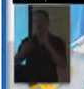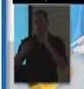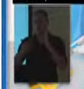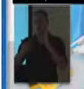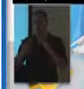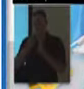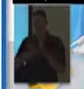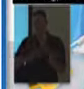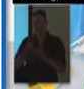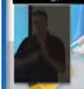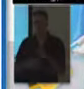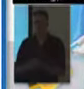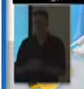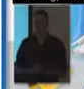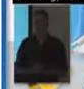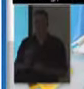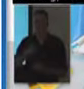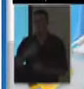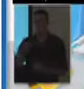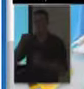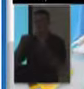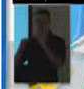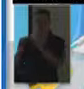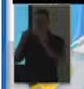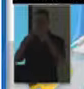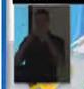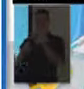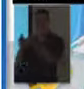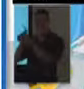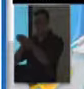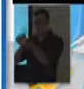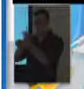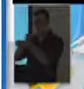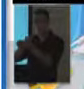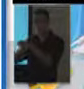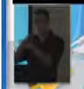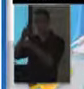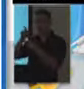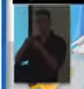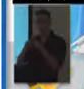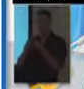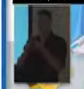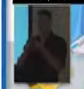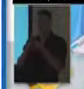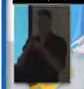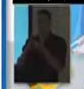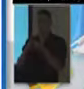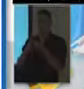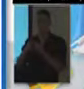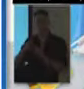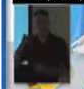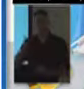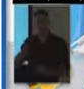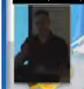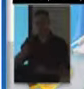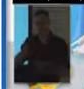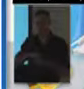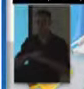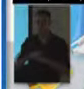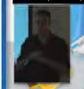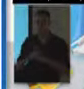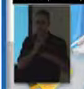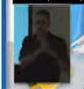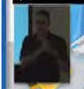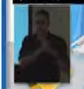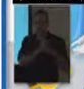regarding information technology. I wasn't involved in that standard, but I think it's a basic tool for